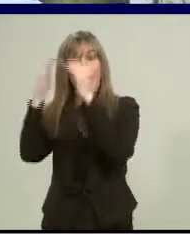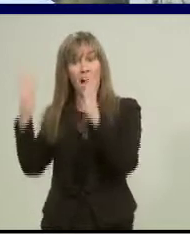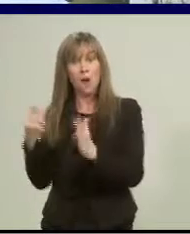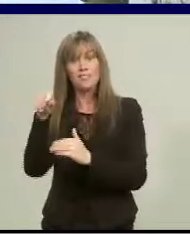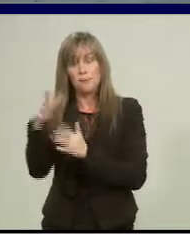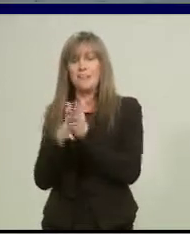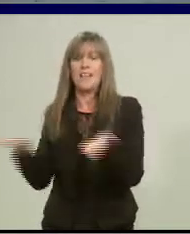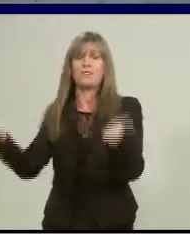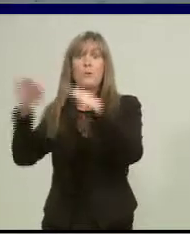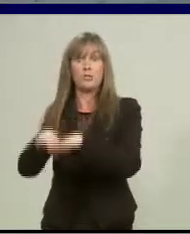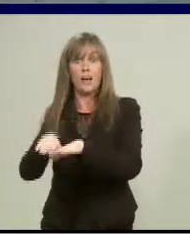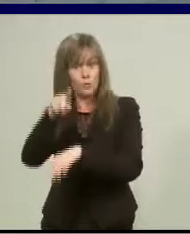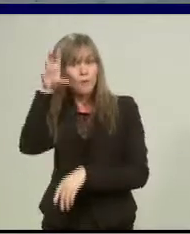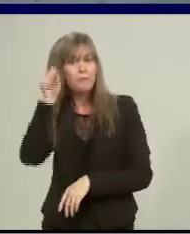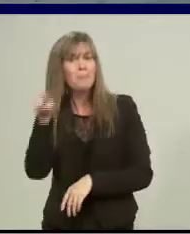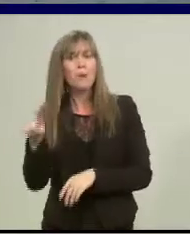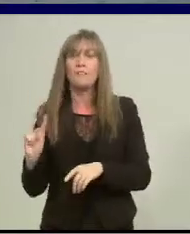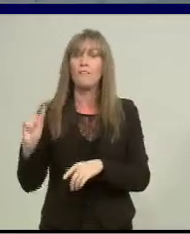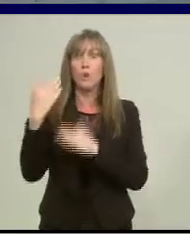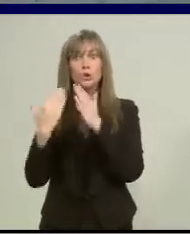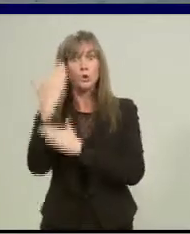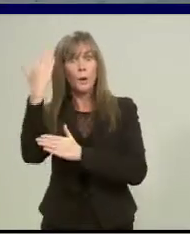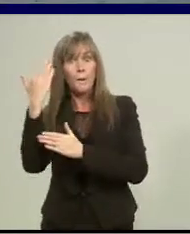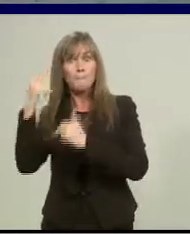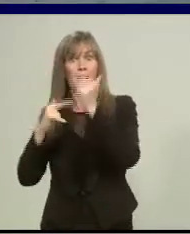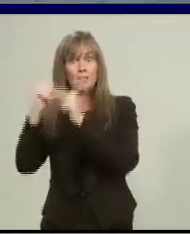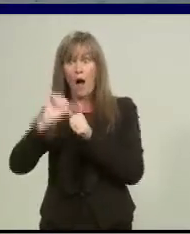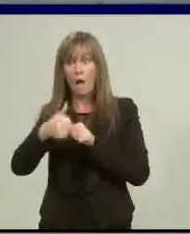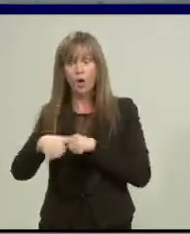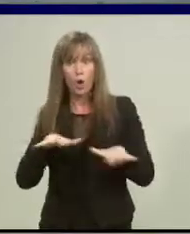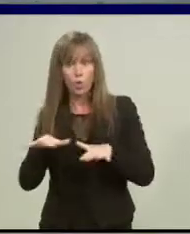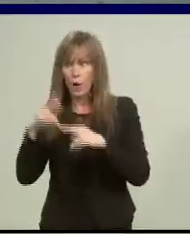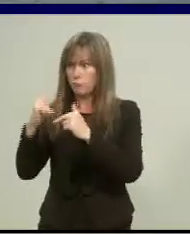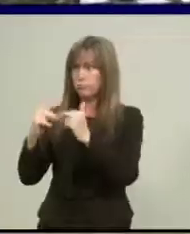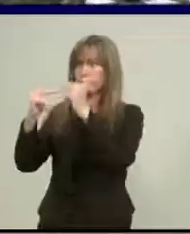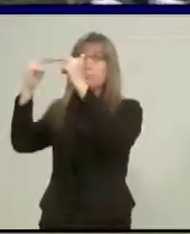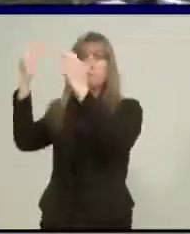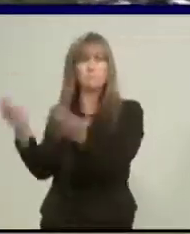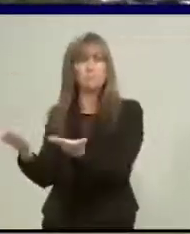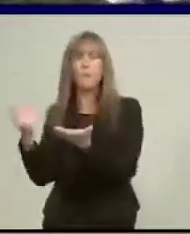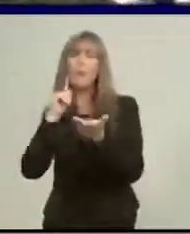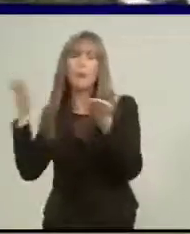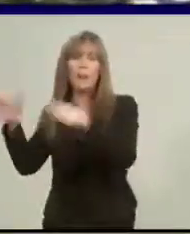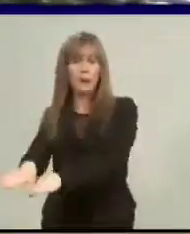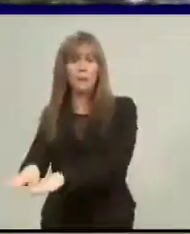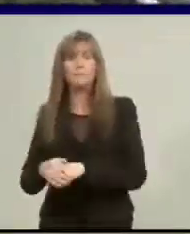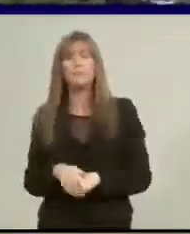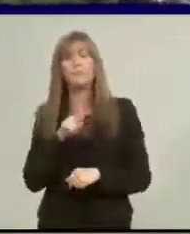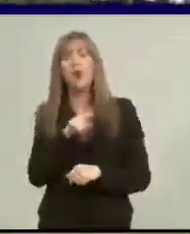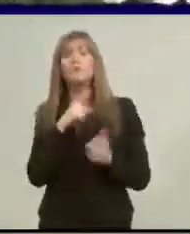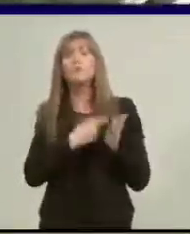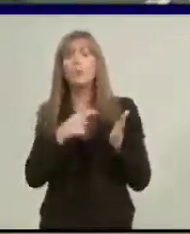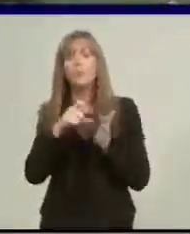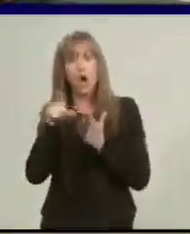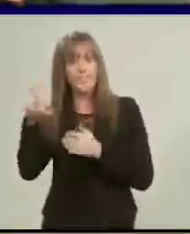process. You'll remember this as the first new building in the CBD following the earthquakes. Labour's earthquake spokeswoman Ruth